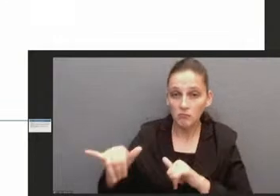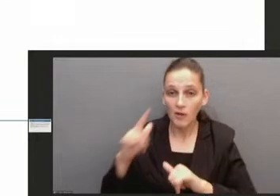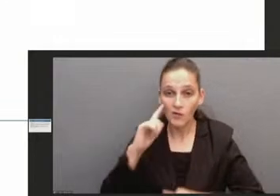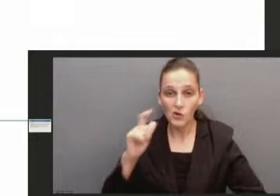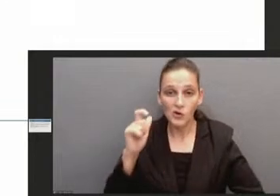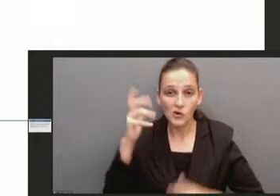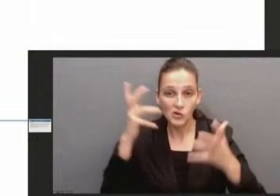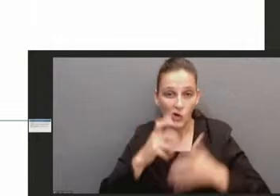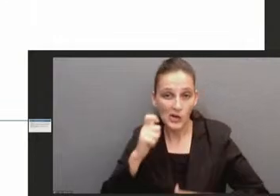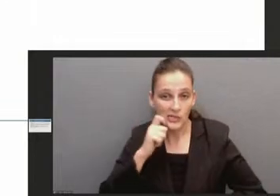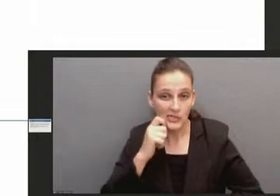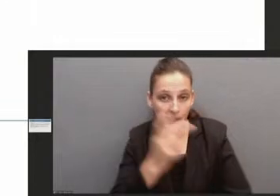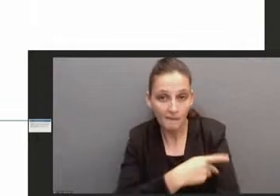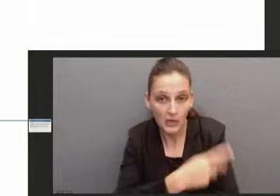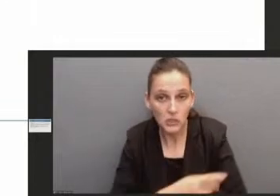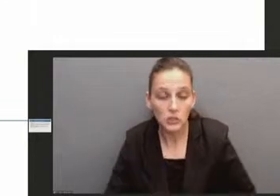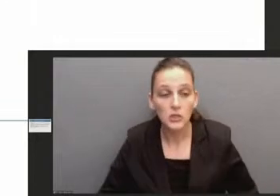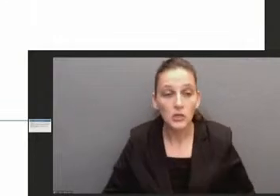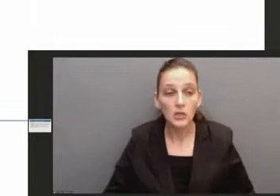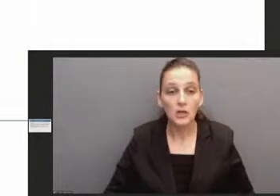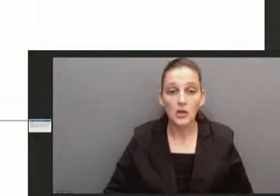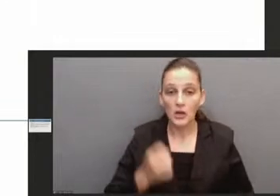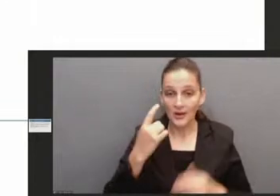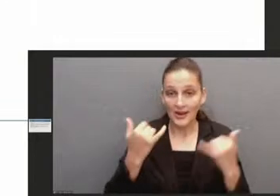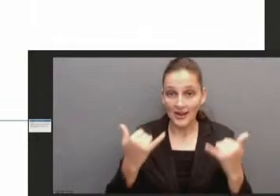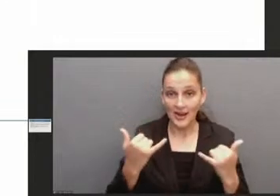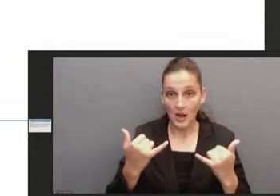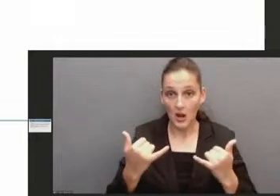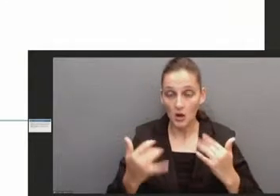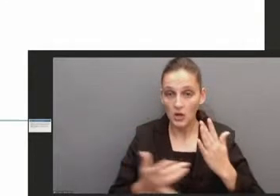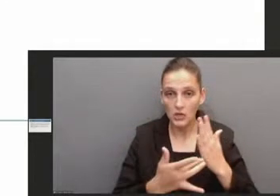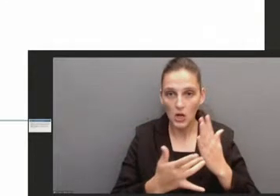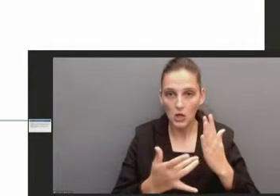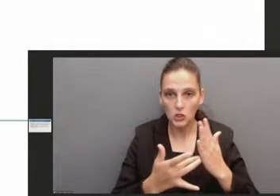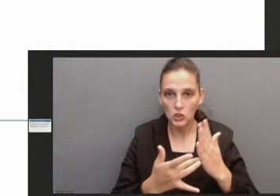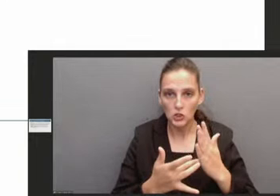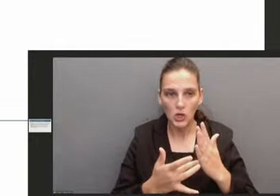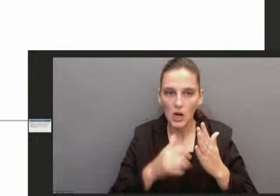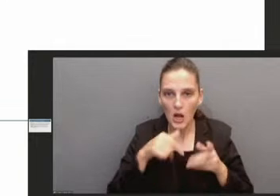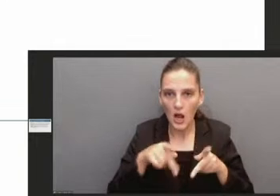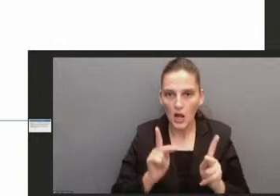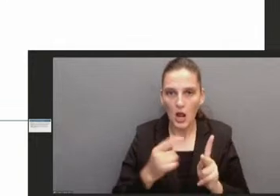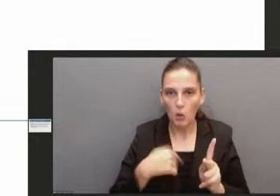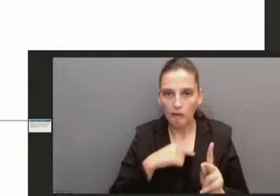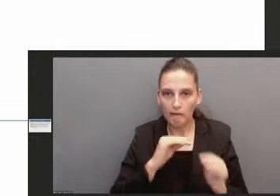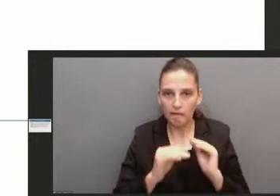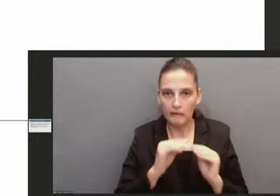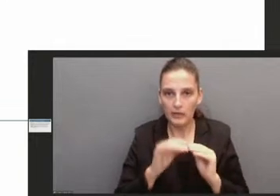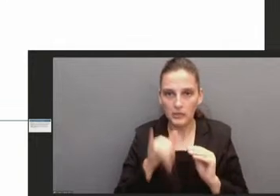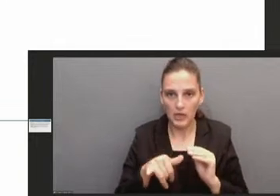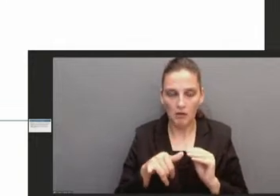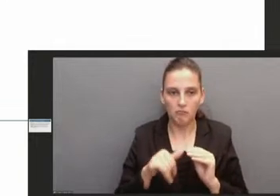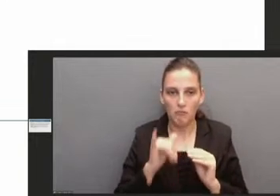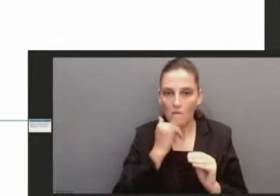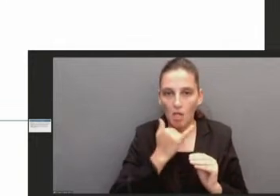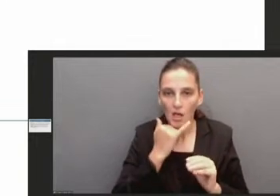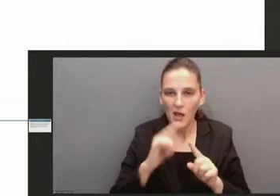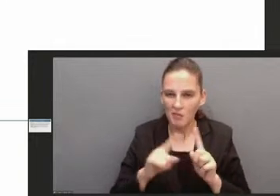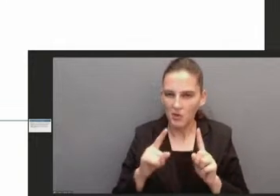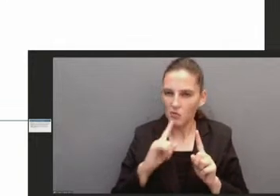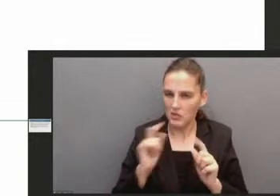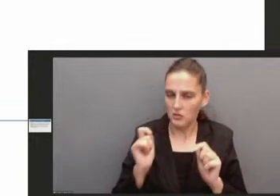The current technology may not allow us to correct for the differences, but the fact that it was a surprise to the clinical